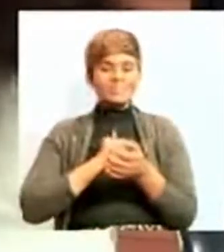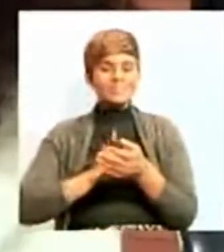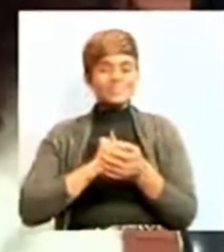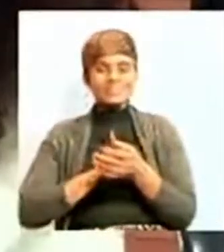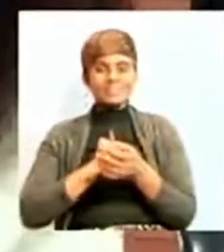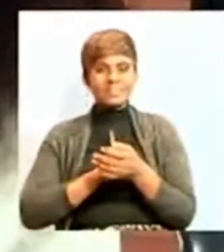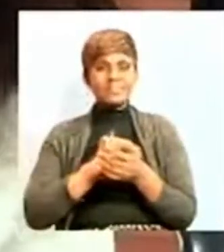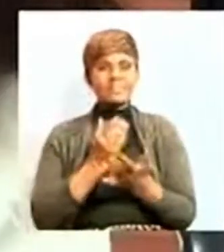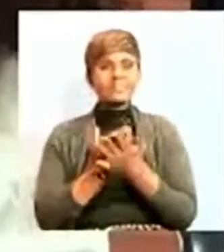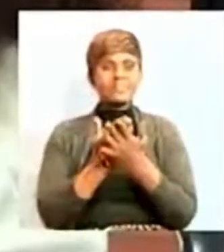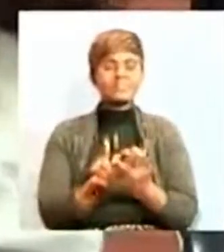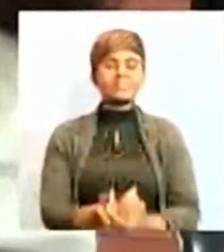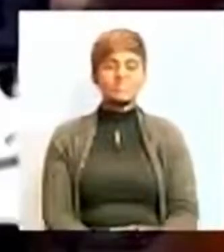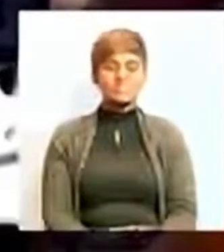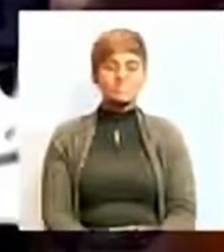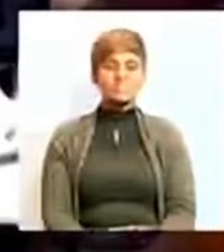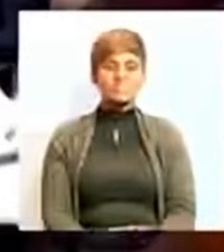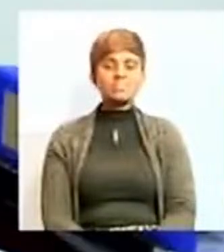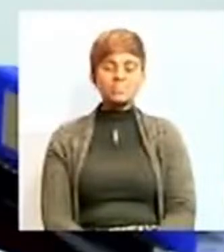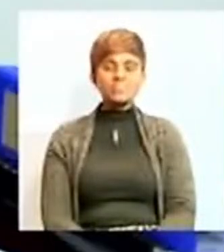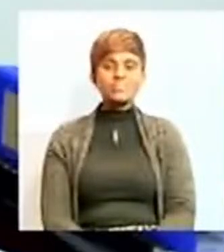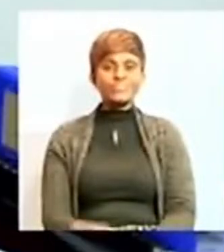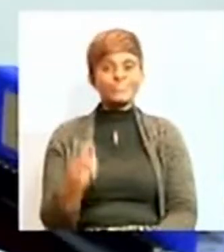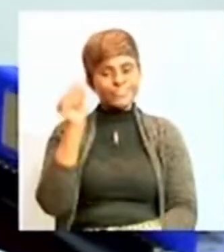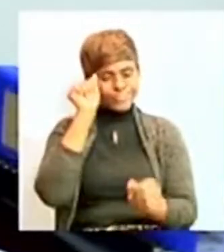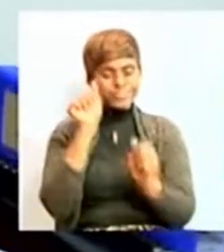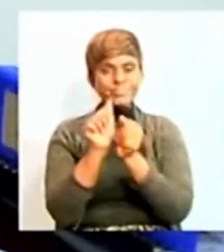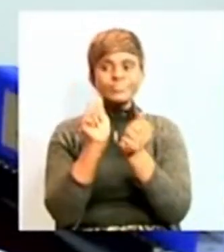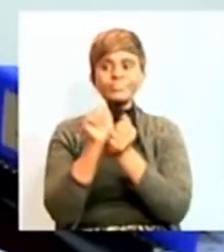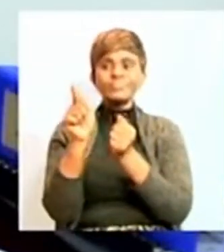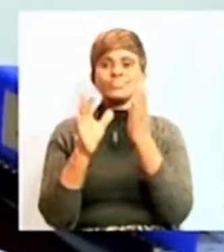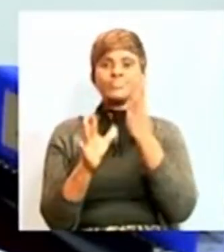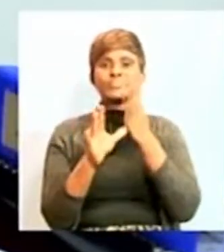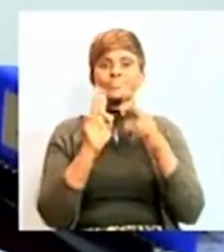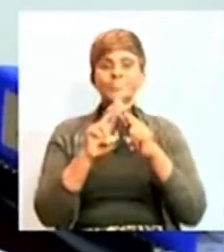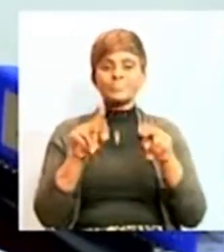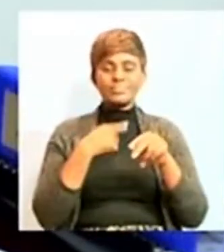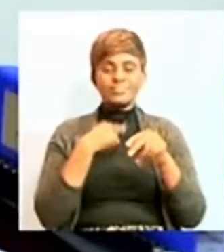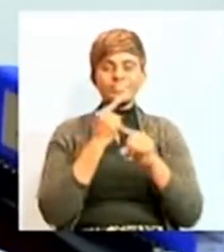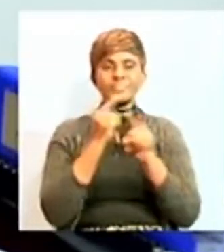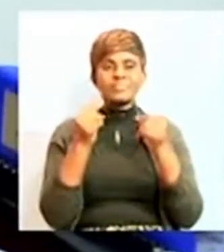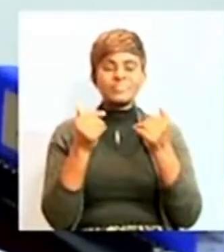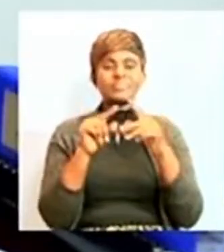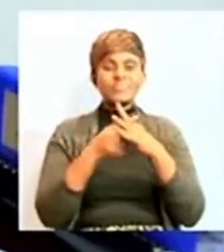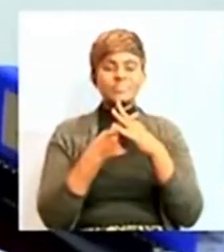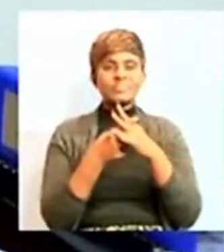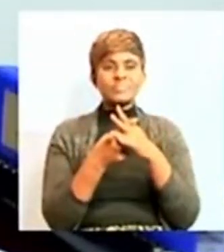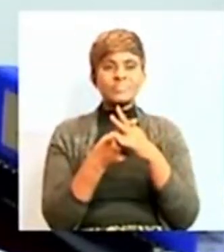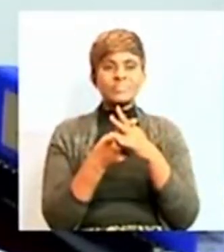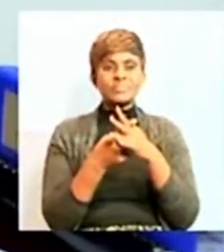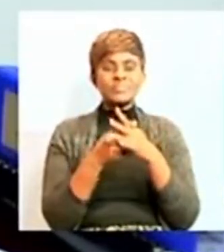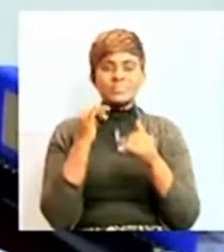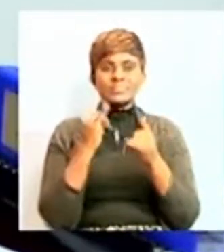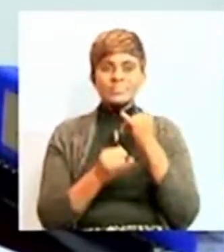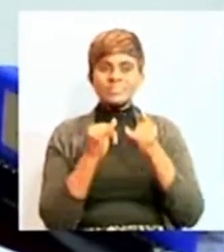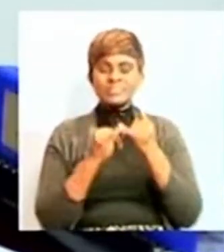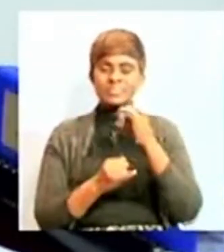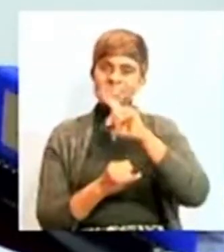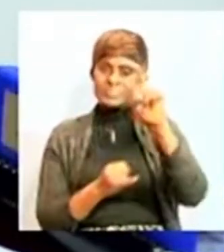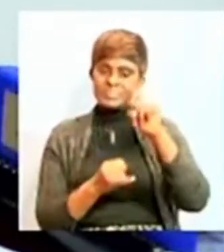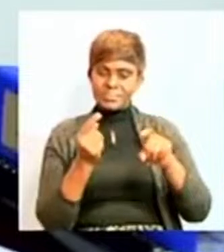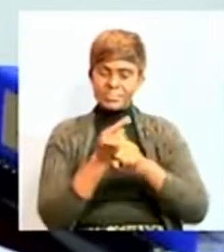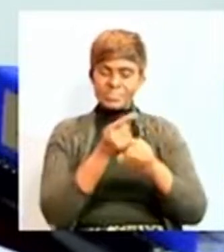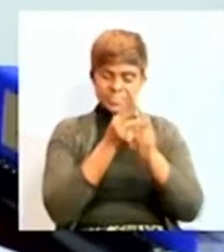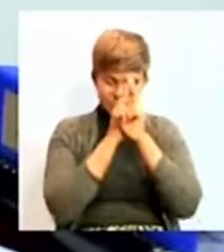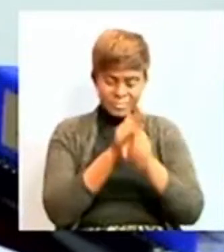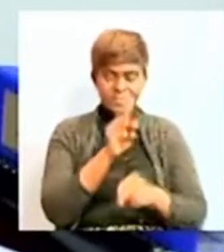as I make. In agreeing with you, Vice Chair, allow me to just begin from the last question from Honorable